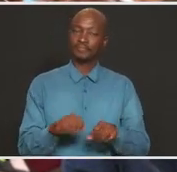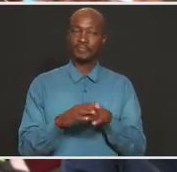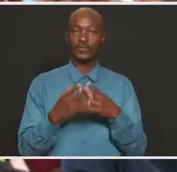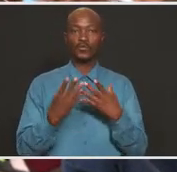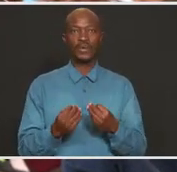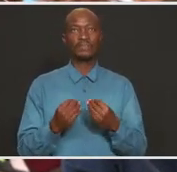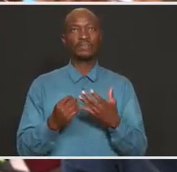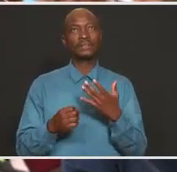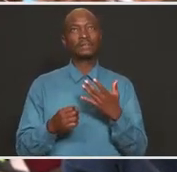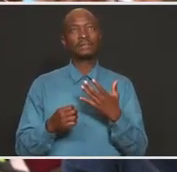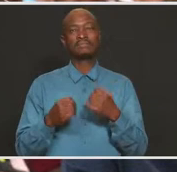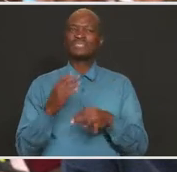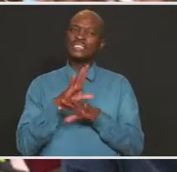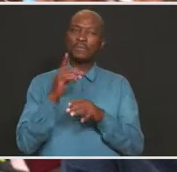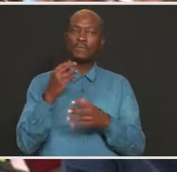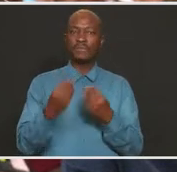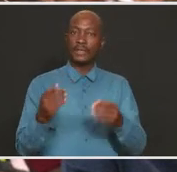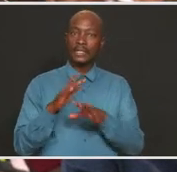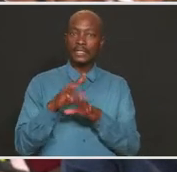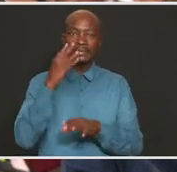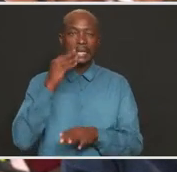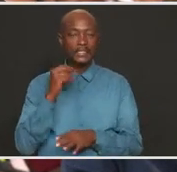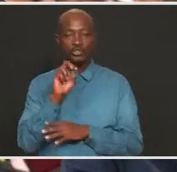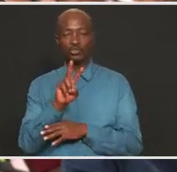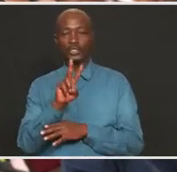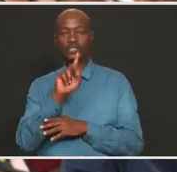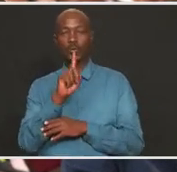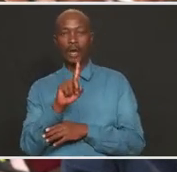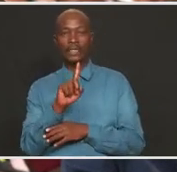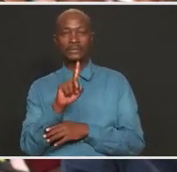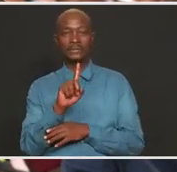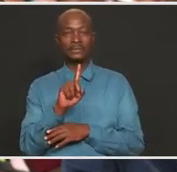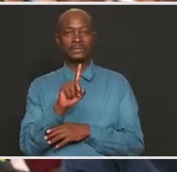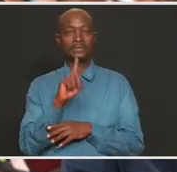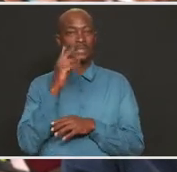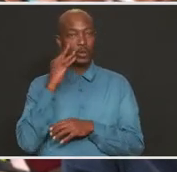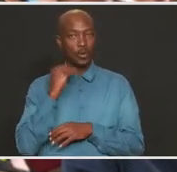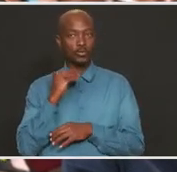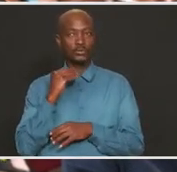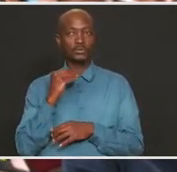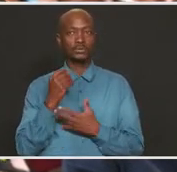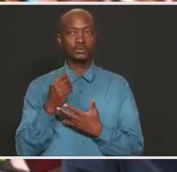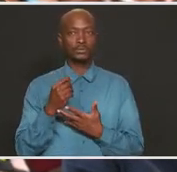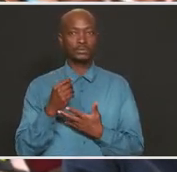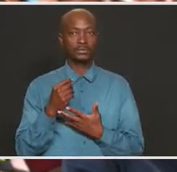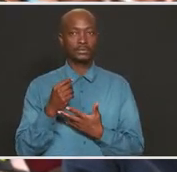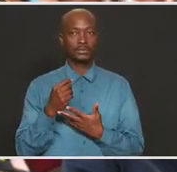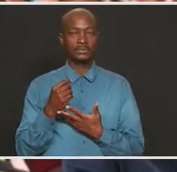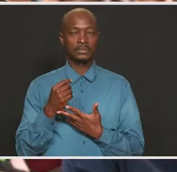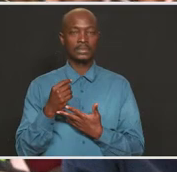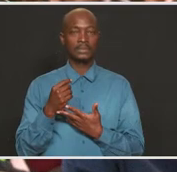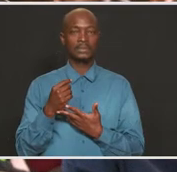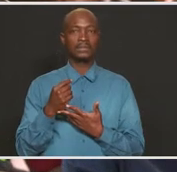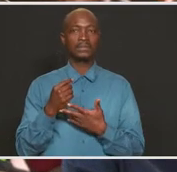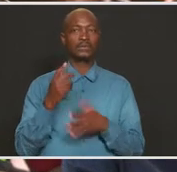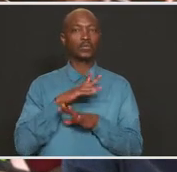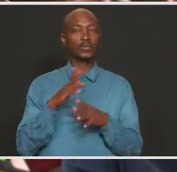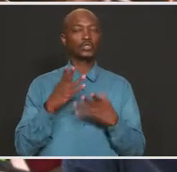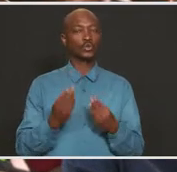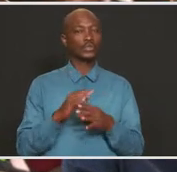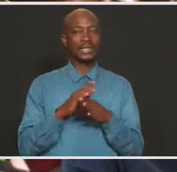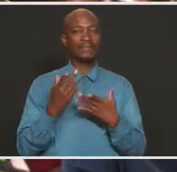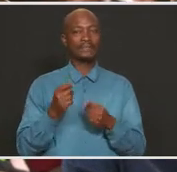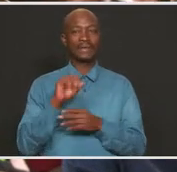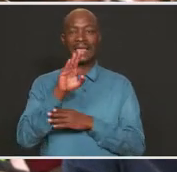have about 21 years at the school and those kids they change their mind because of we do not have